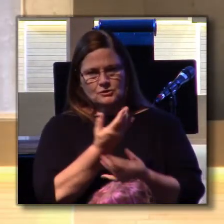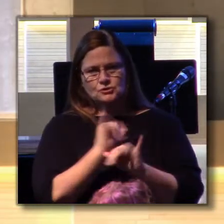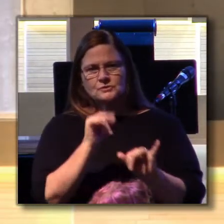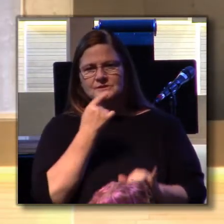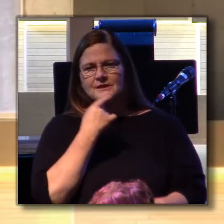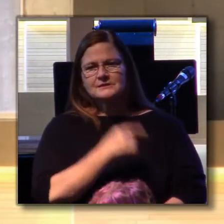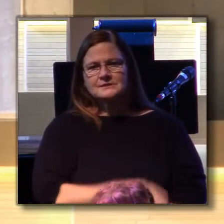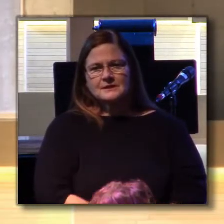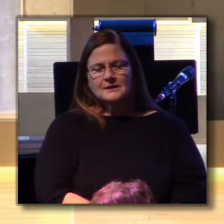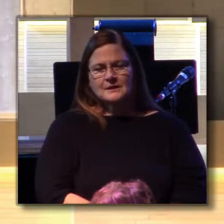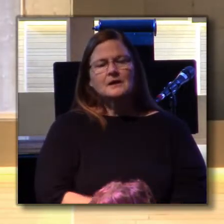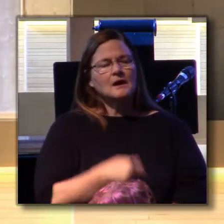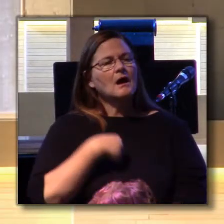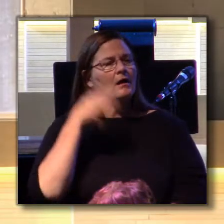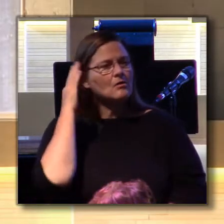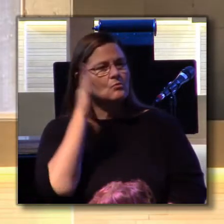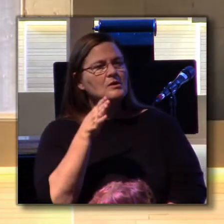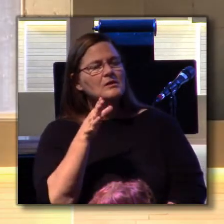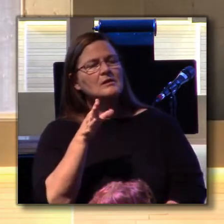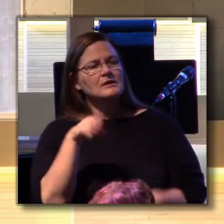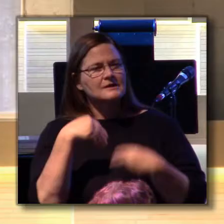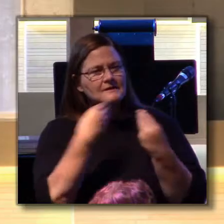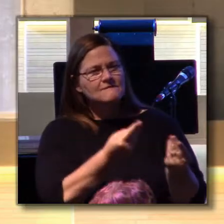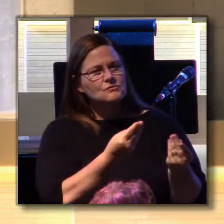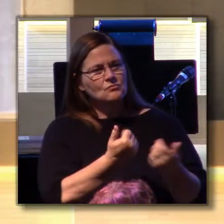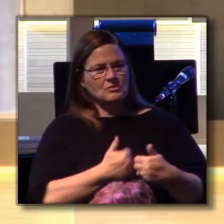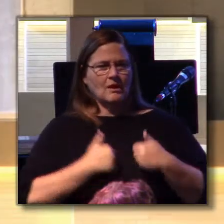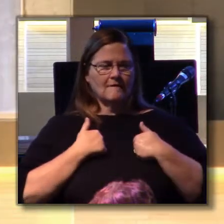and I will give you life